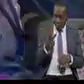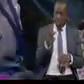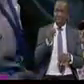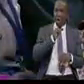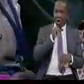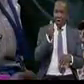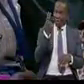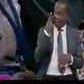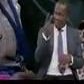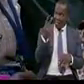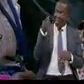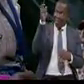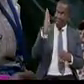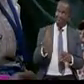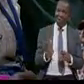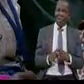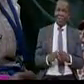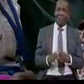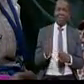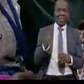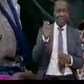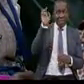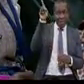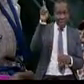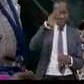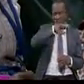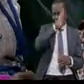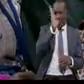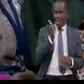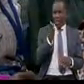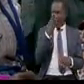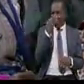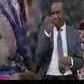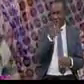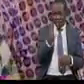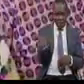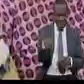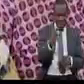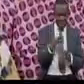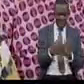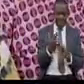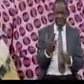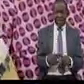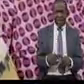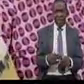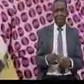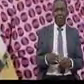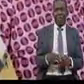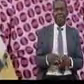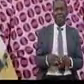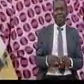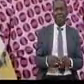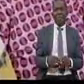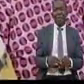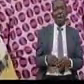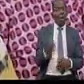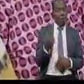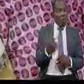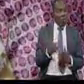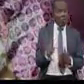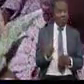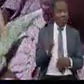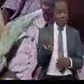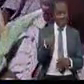will never leave you. Amen. He will never forsake you. Amen. Whatever you see of this